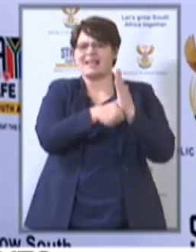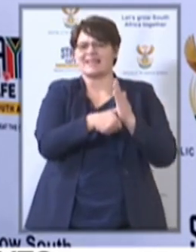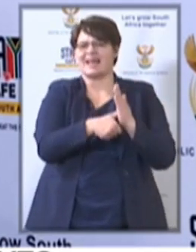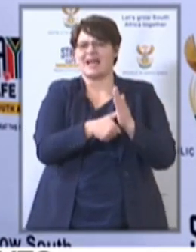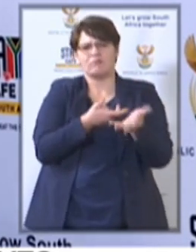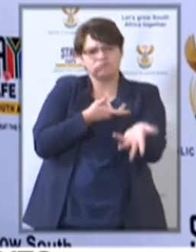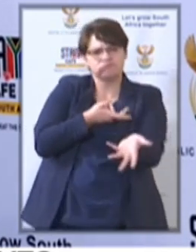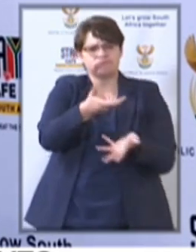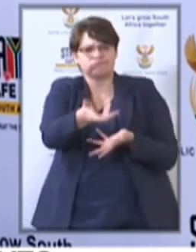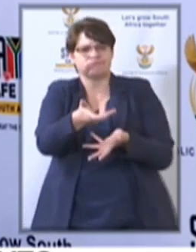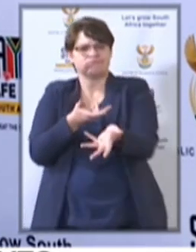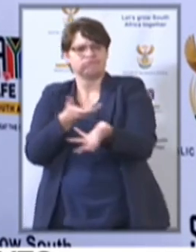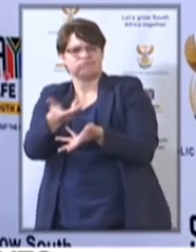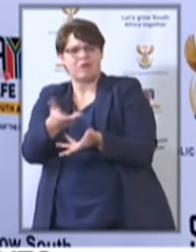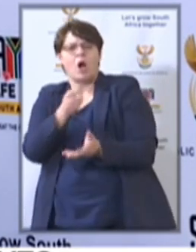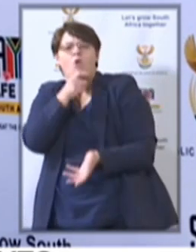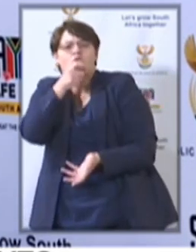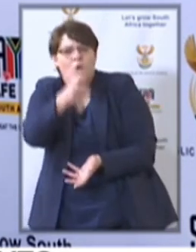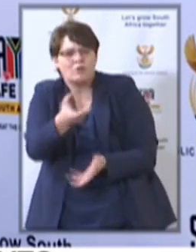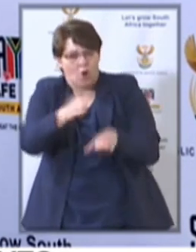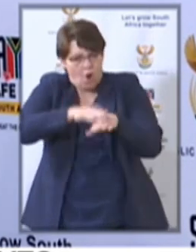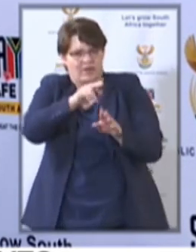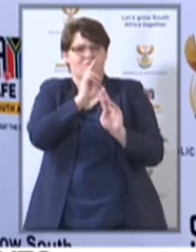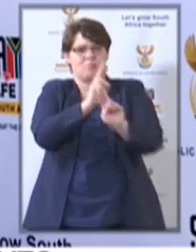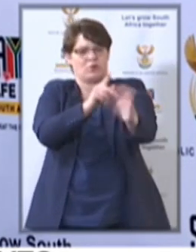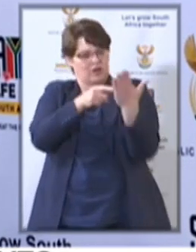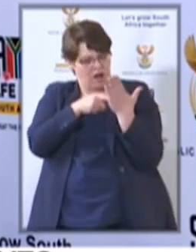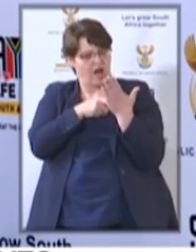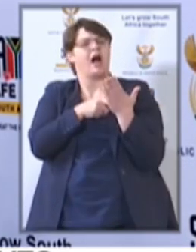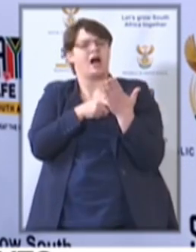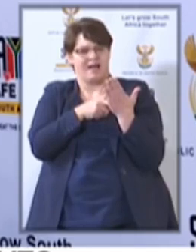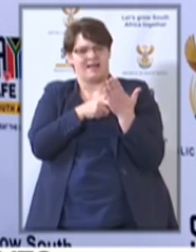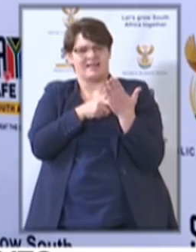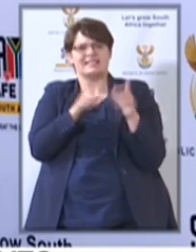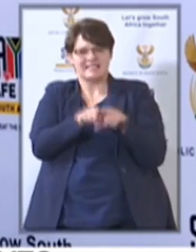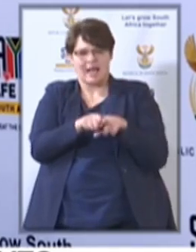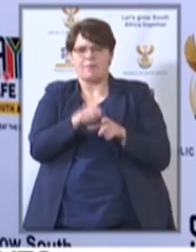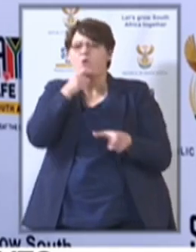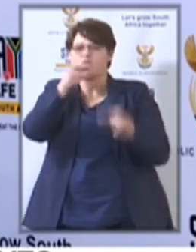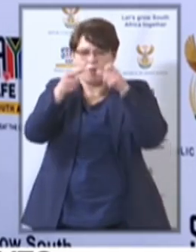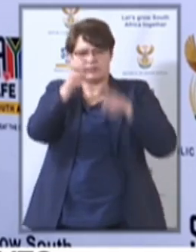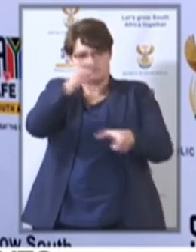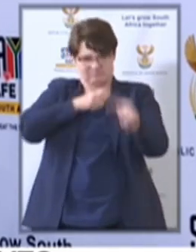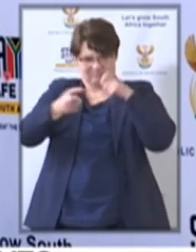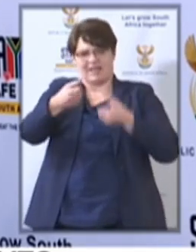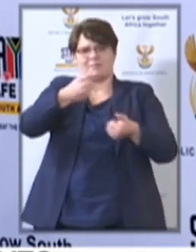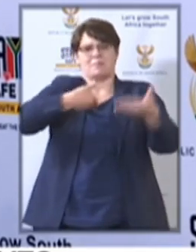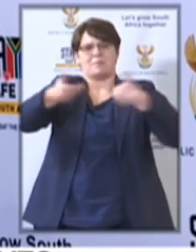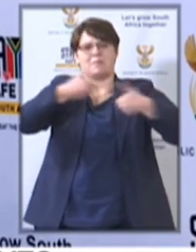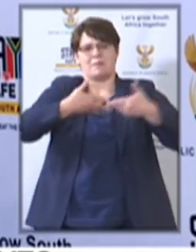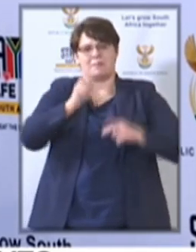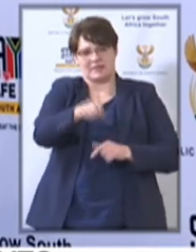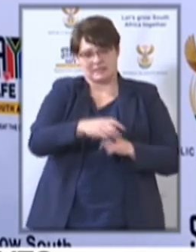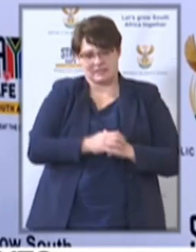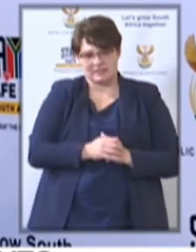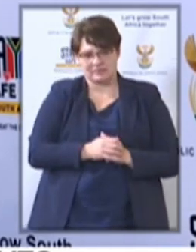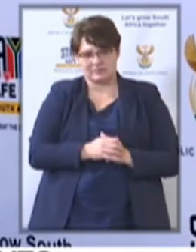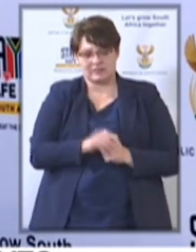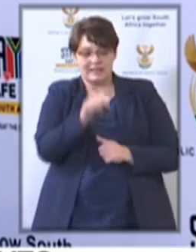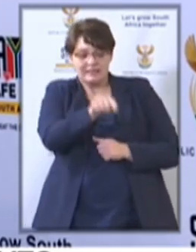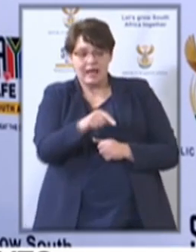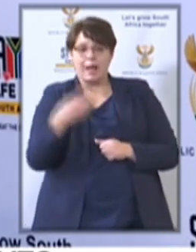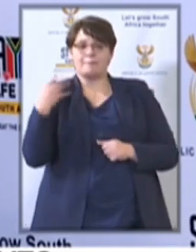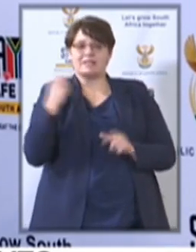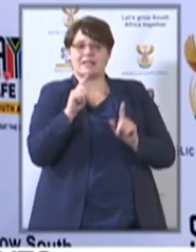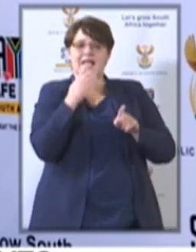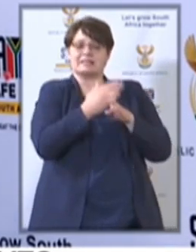everyone to engage and comment on this report and to also send comments to us. This ministerial task